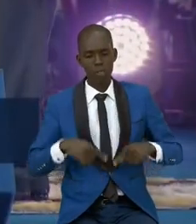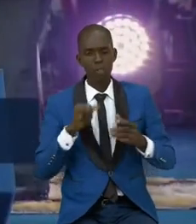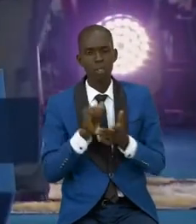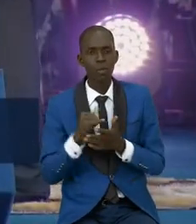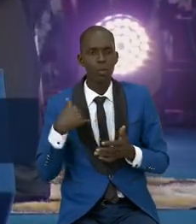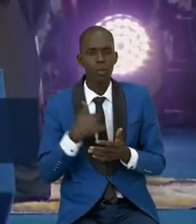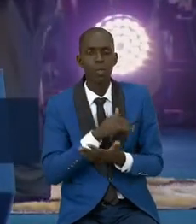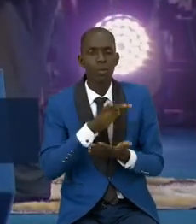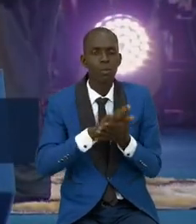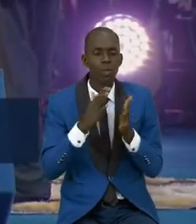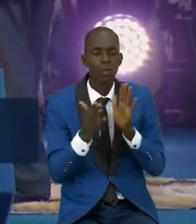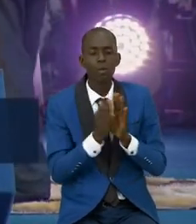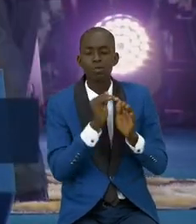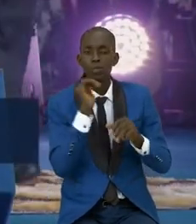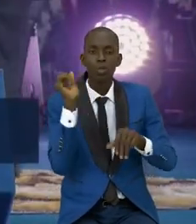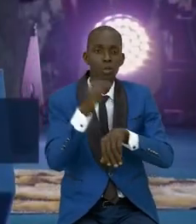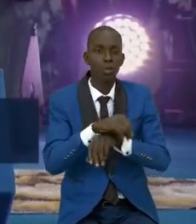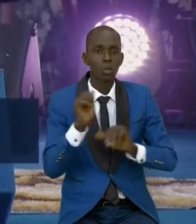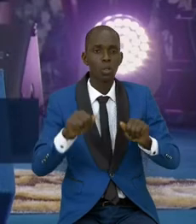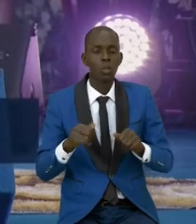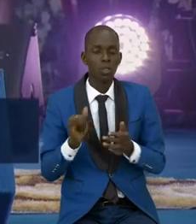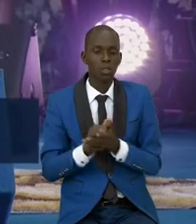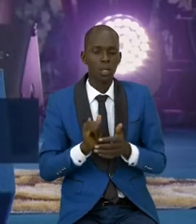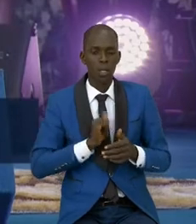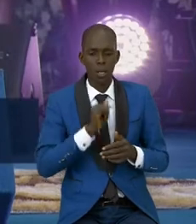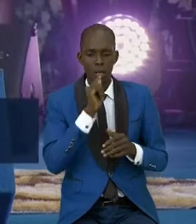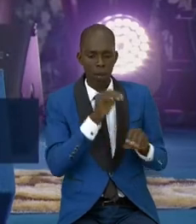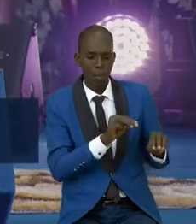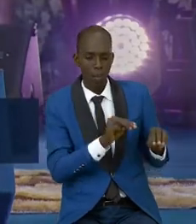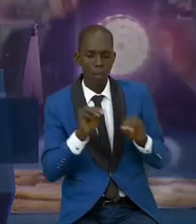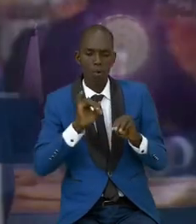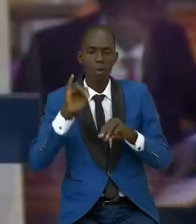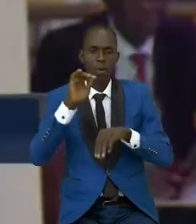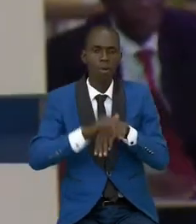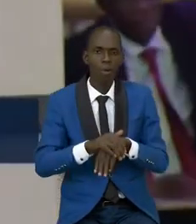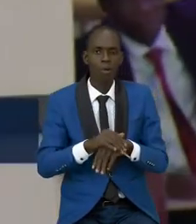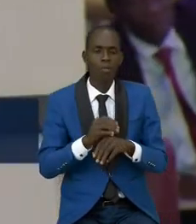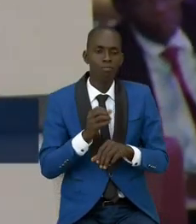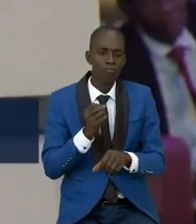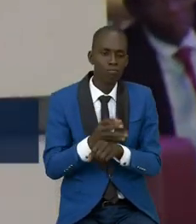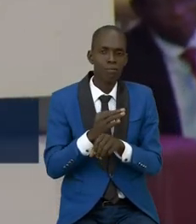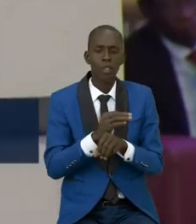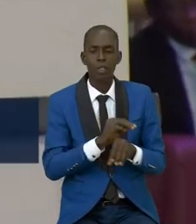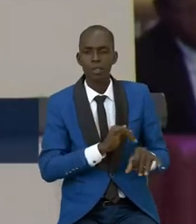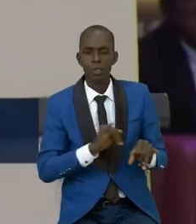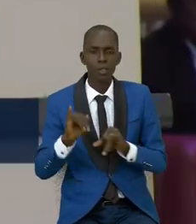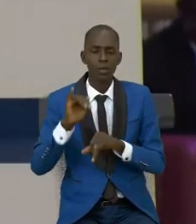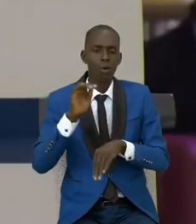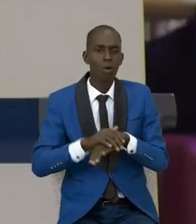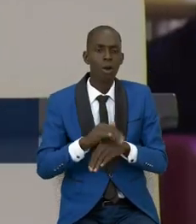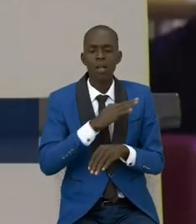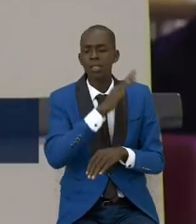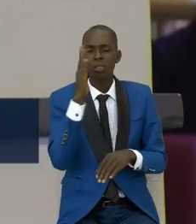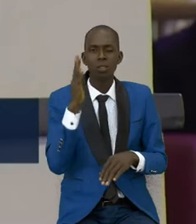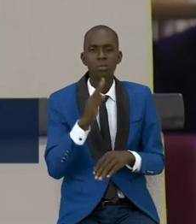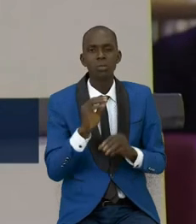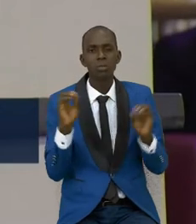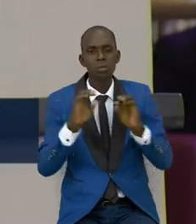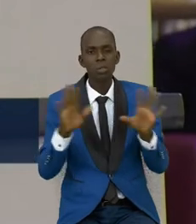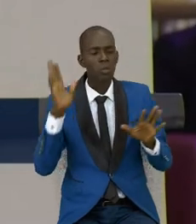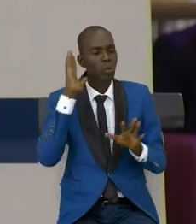unconquerable. That you're moving on and moving on and marching on, and nothing will ever stop your life and